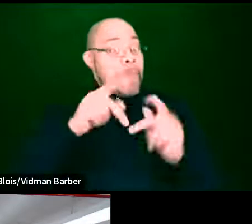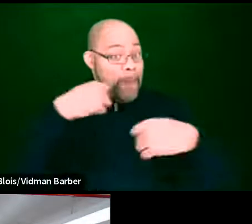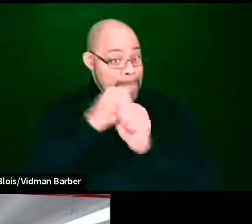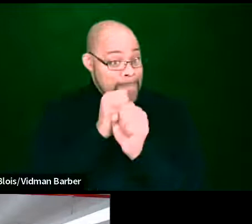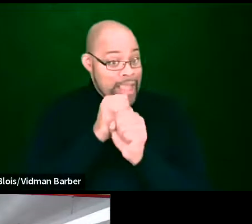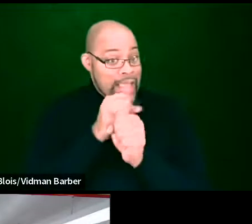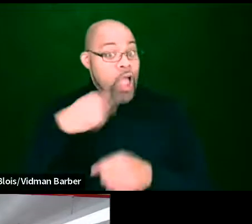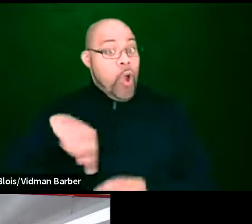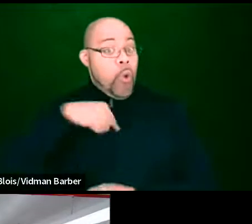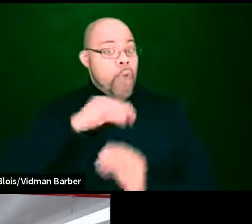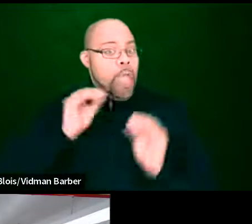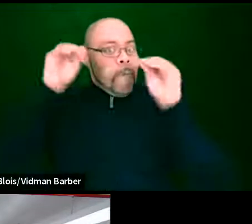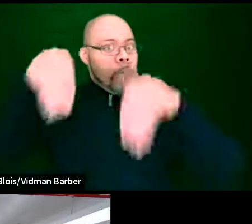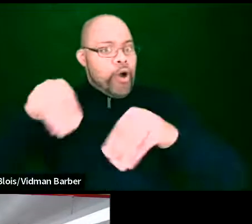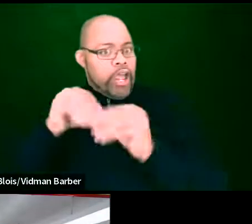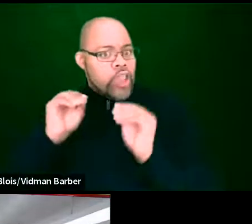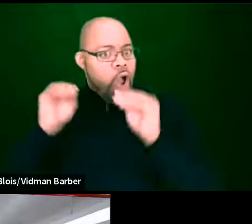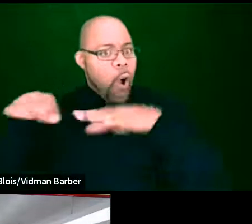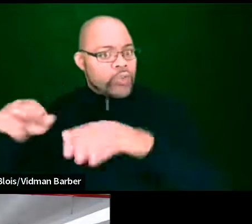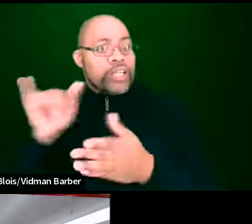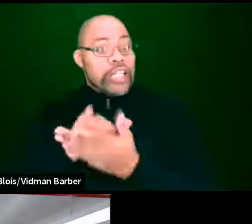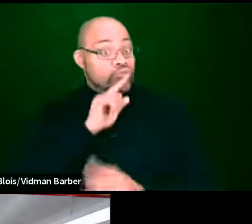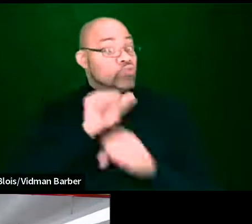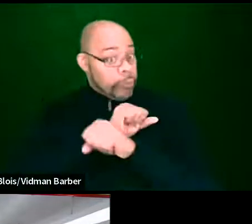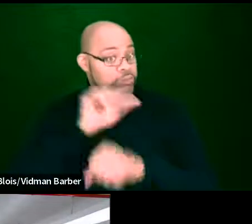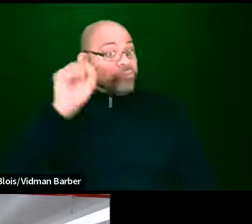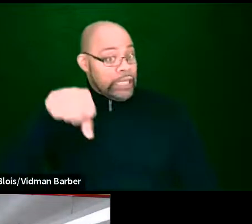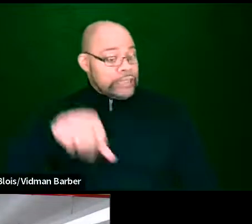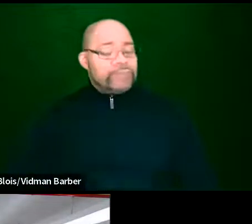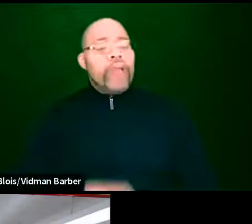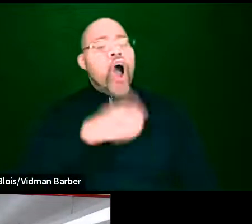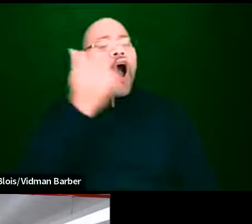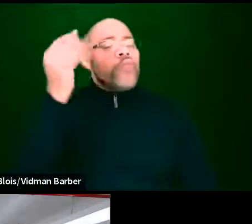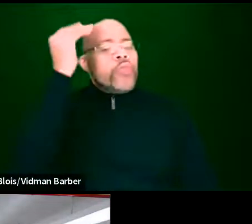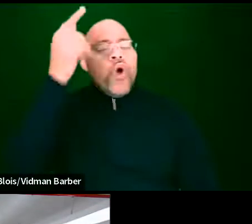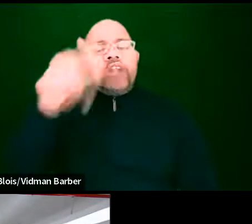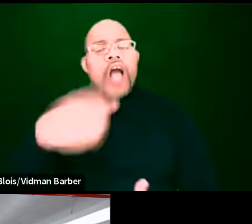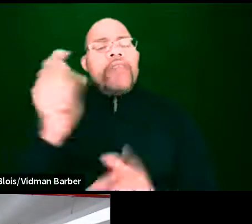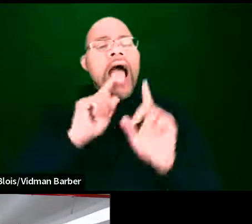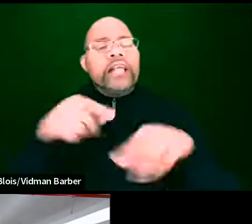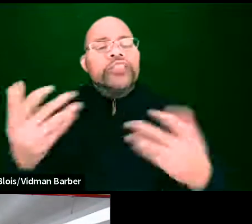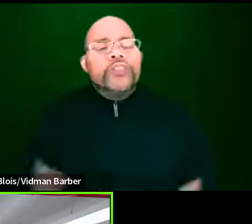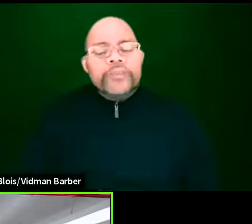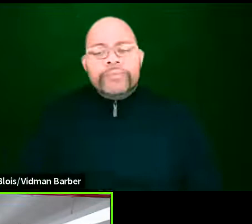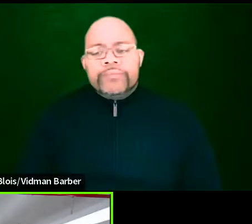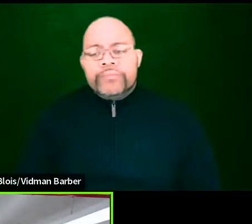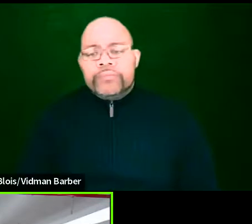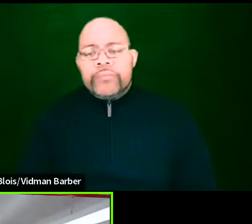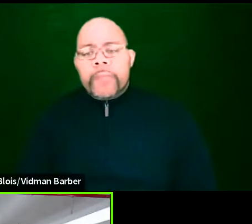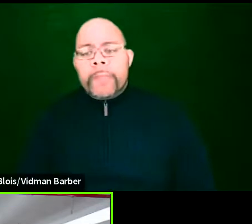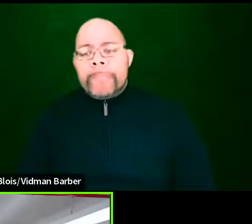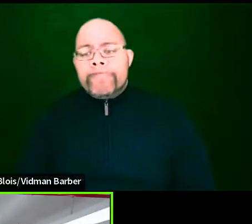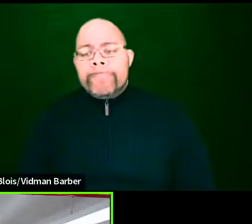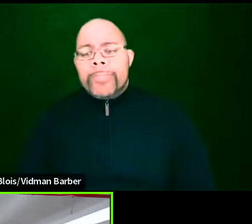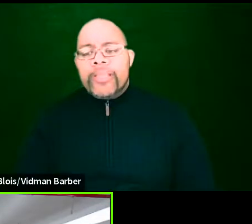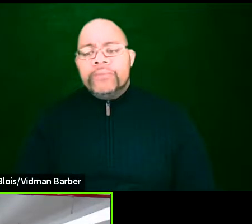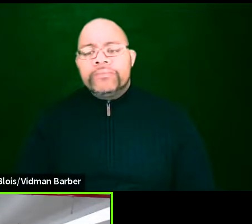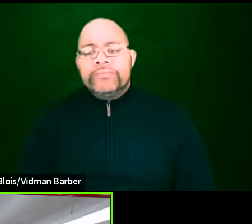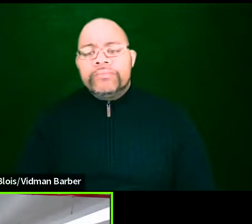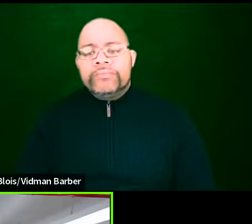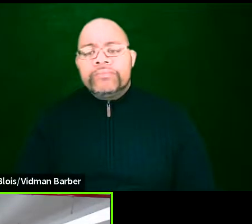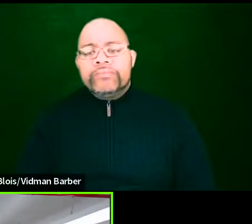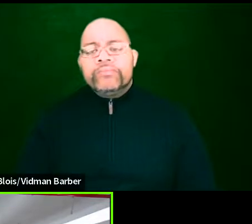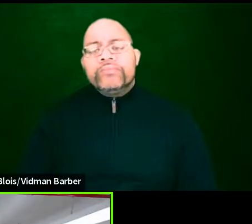and that we put into the ocean. So that is real. That's true. Any other thoughts? Who else? What do you think the word